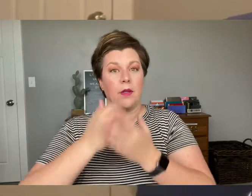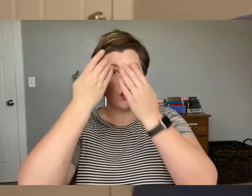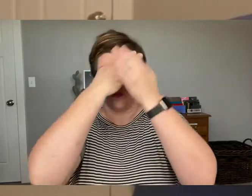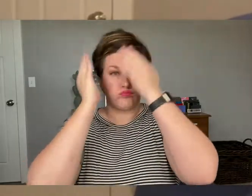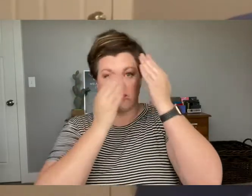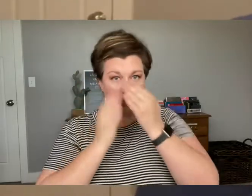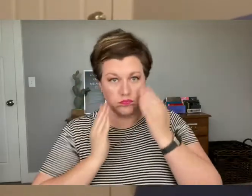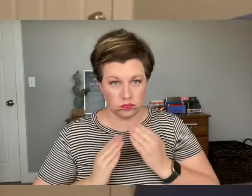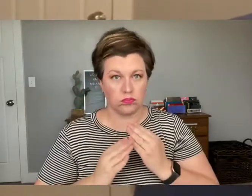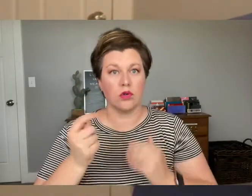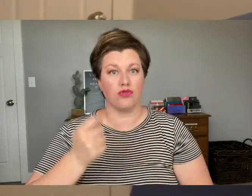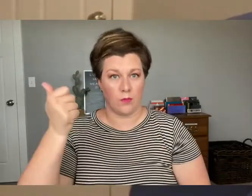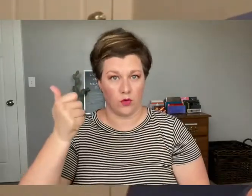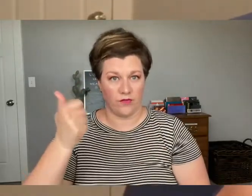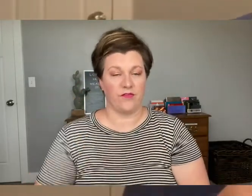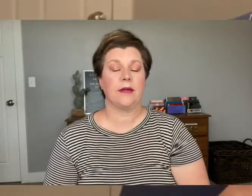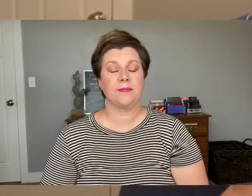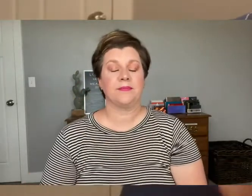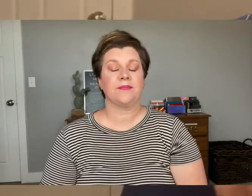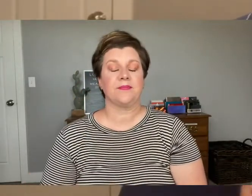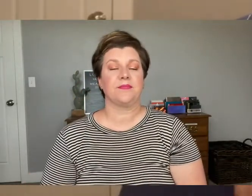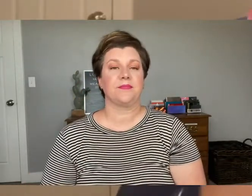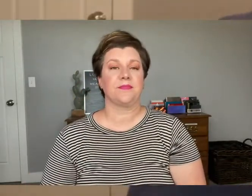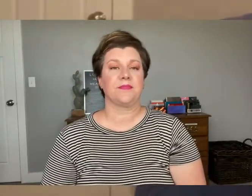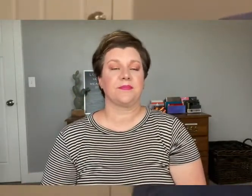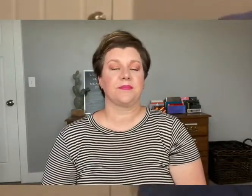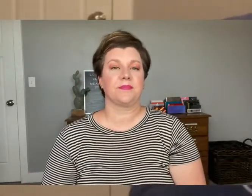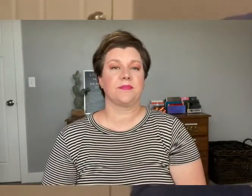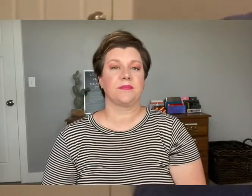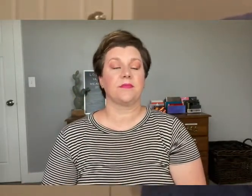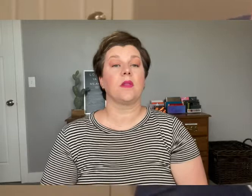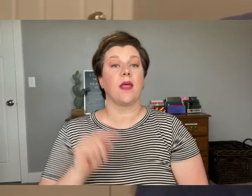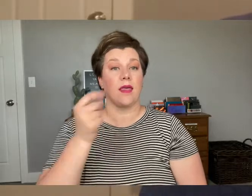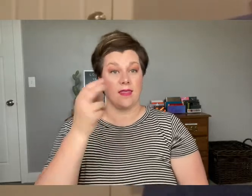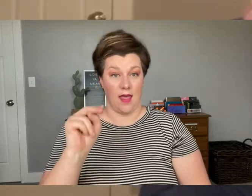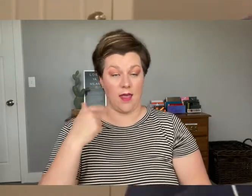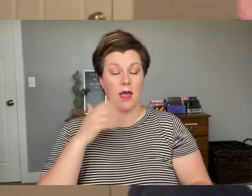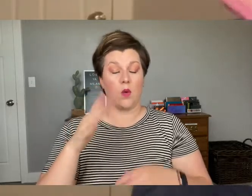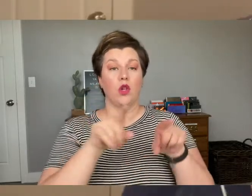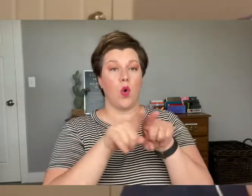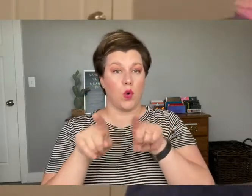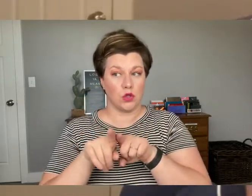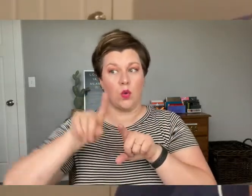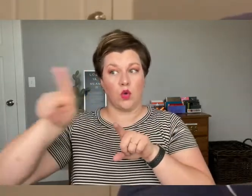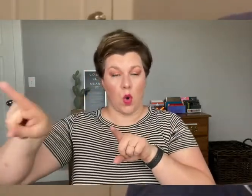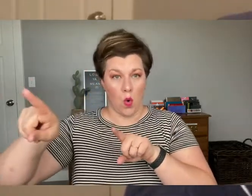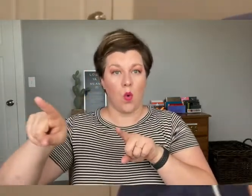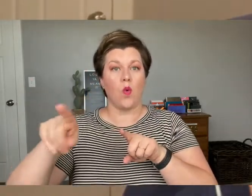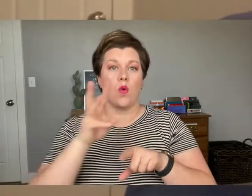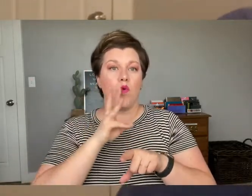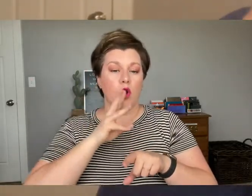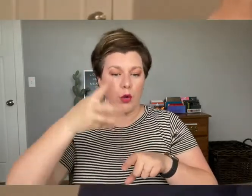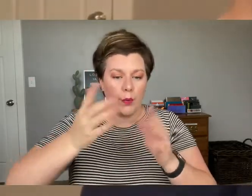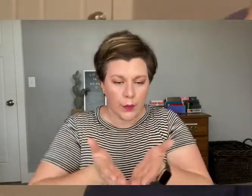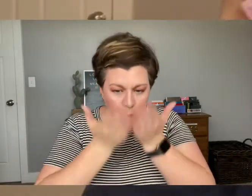I will use this to get rid of all of the oil and all of the residue on my face. And